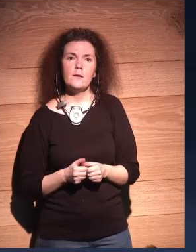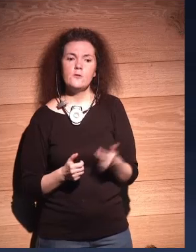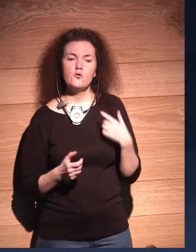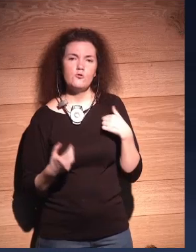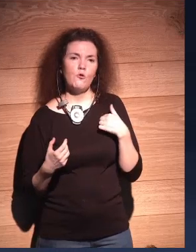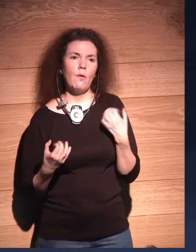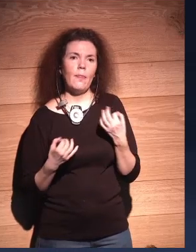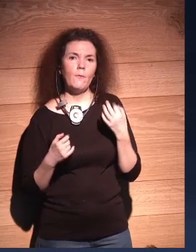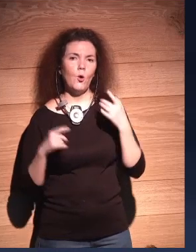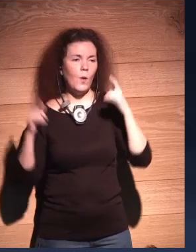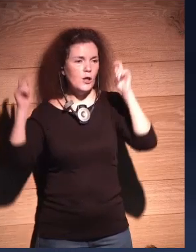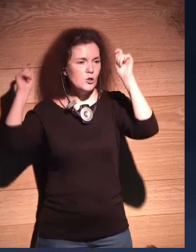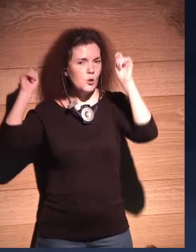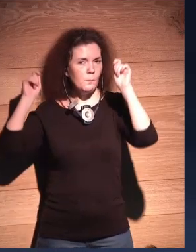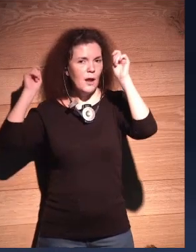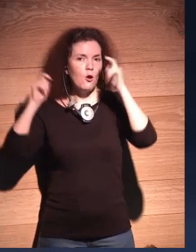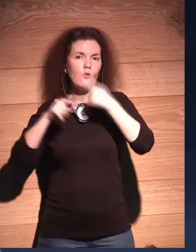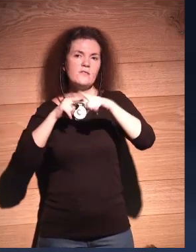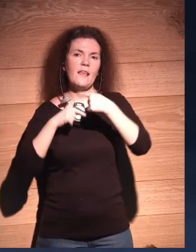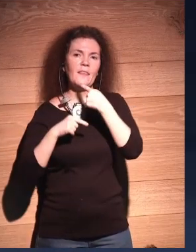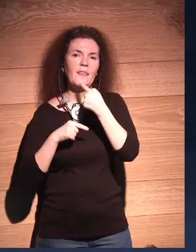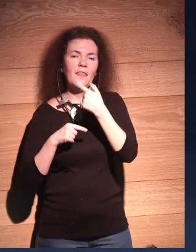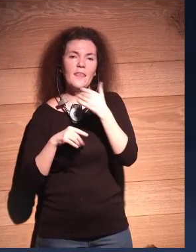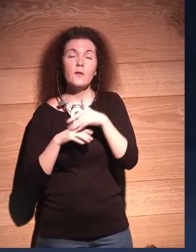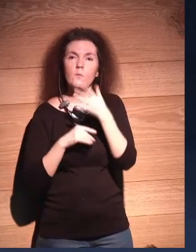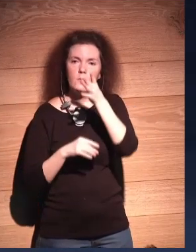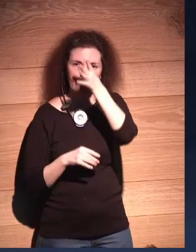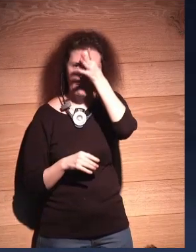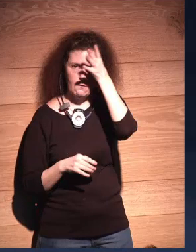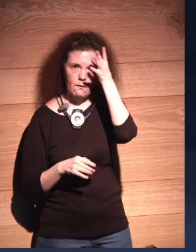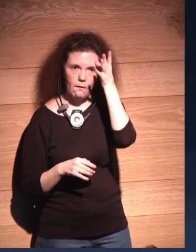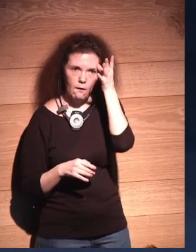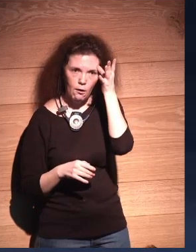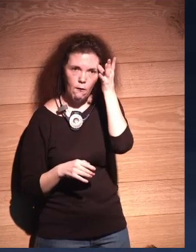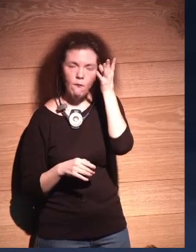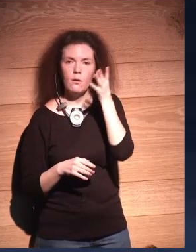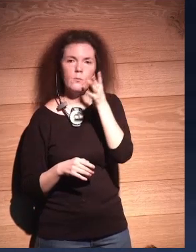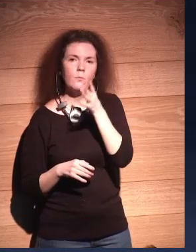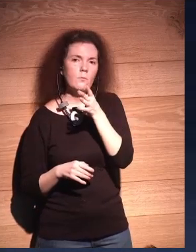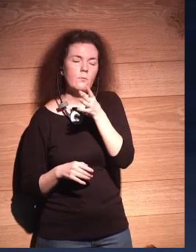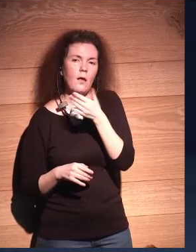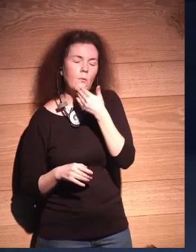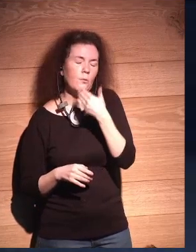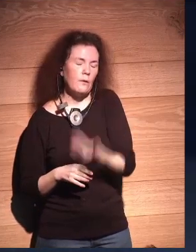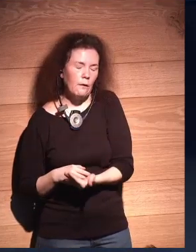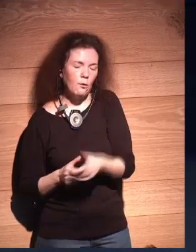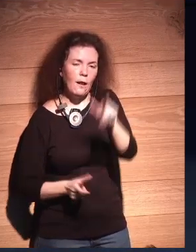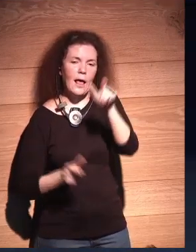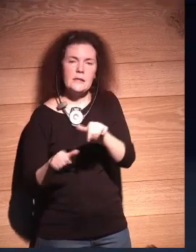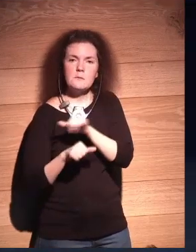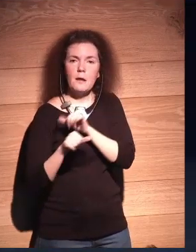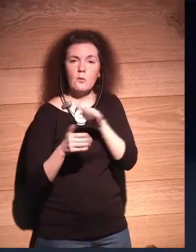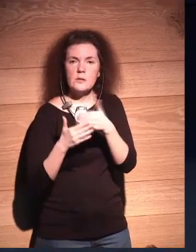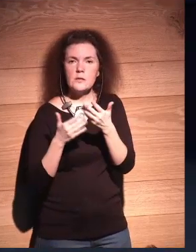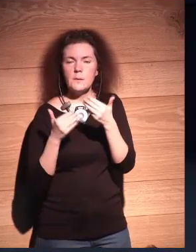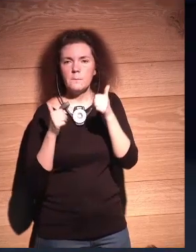really hot. It's really boring. It's going on forever. We're waiting for the ceremony to start. The cellist Yo-Yo Ma was also part of.